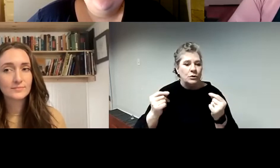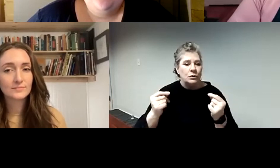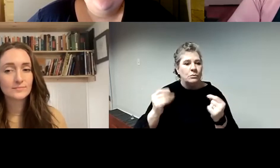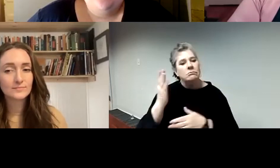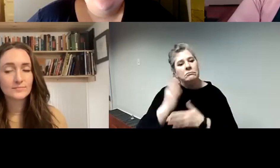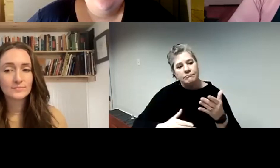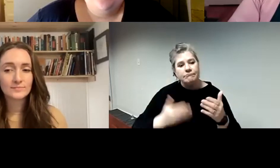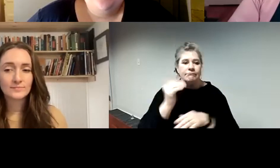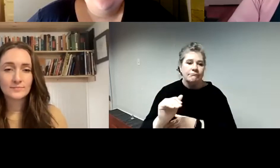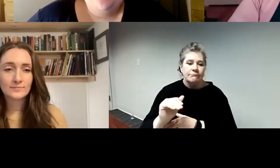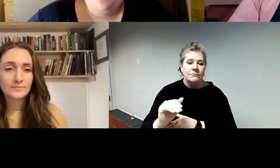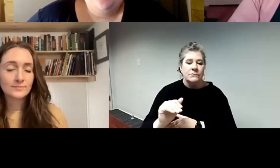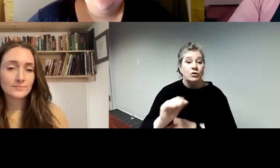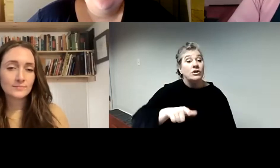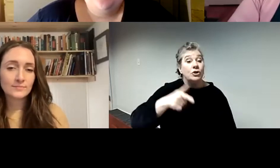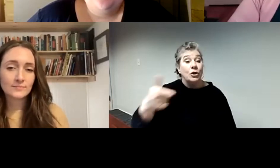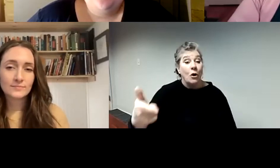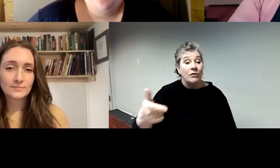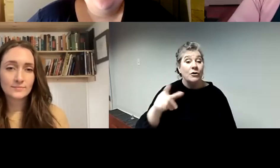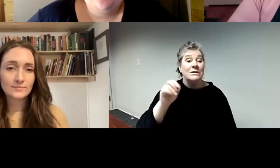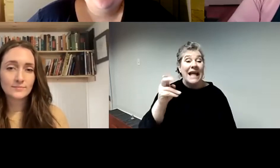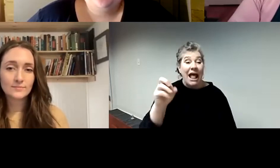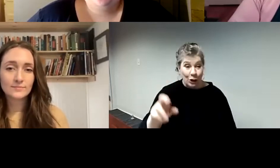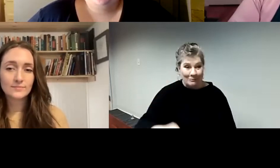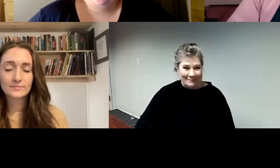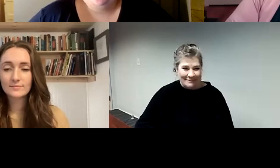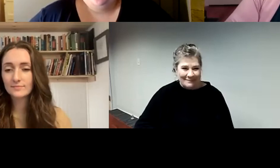part of the evening, so I will turn this over to Taylor.